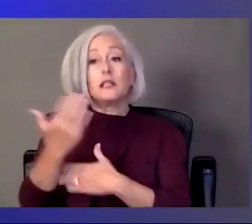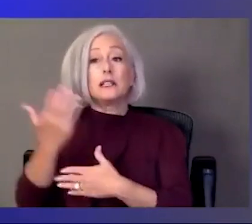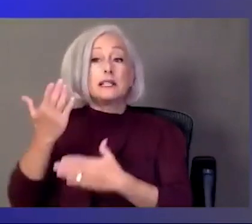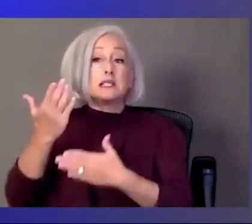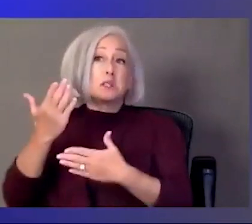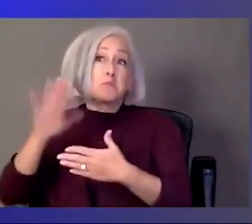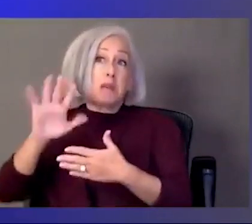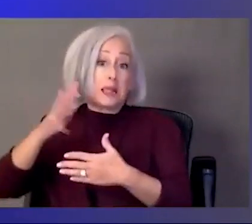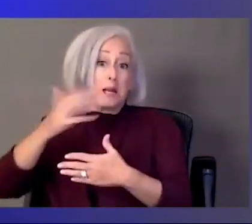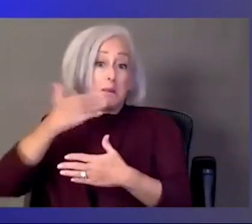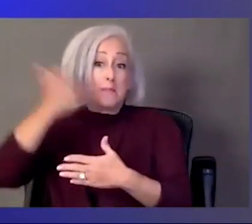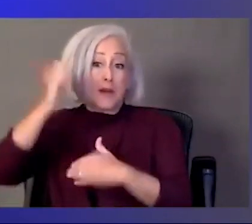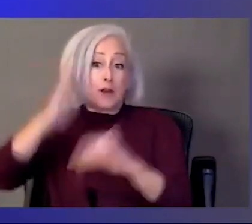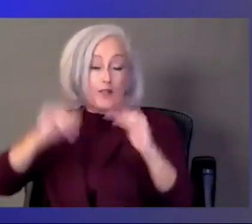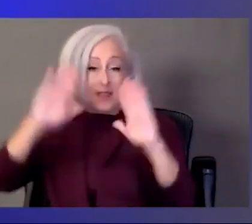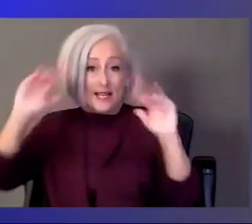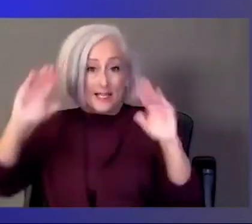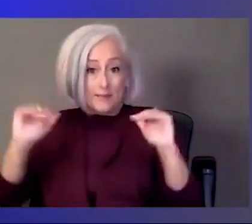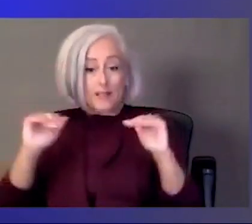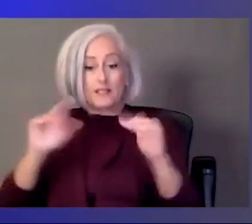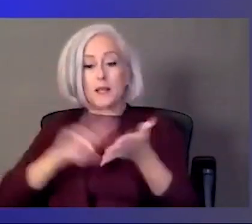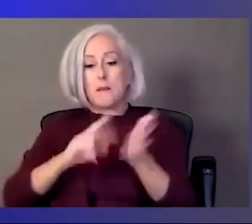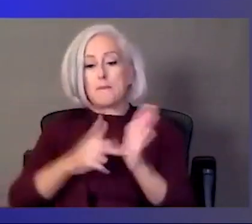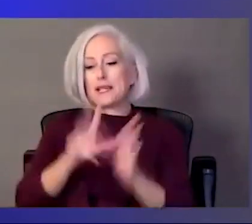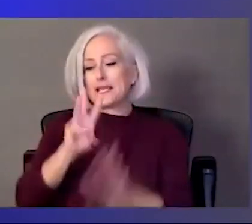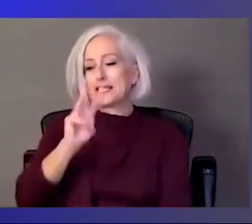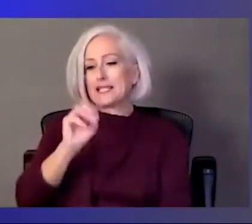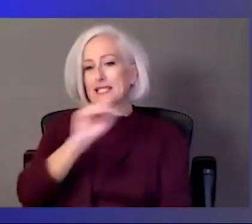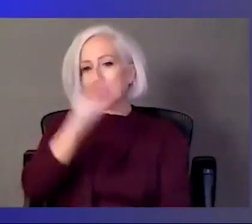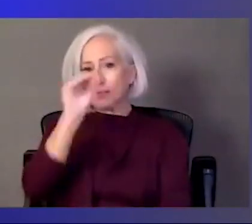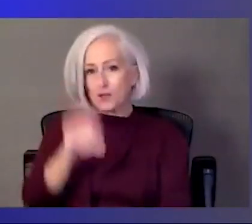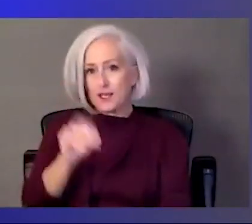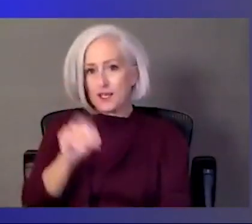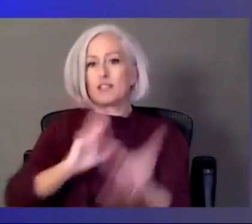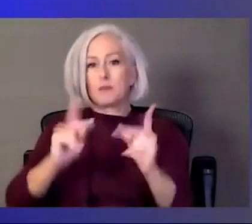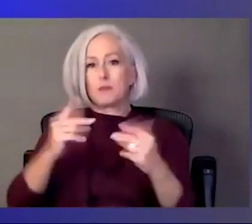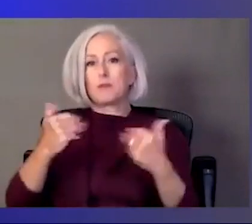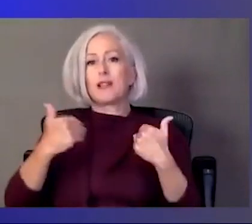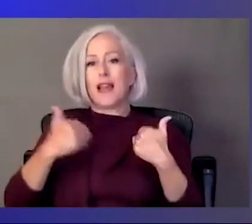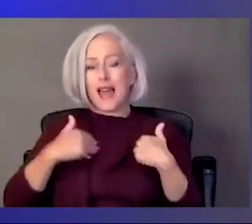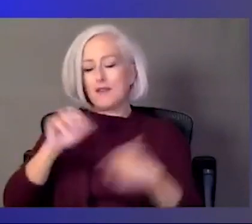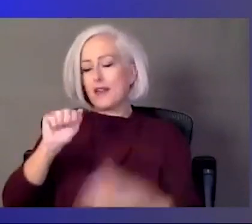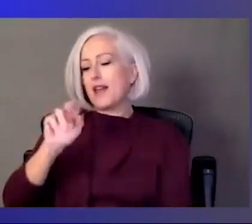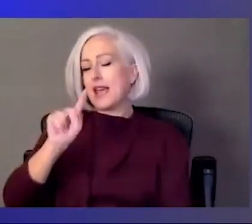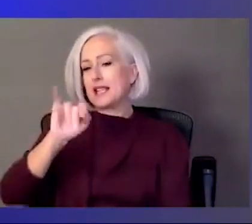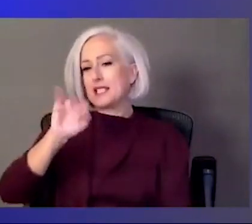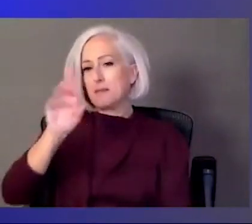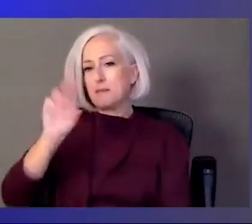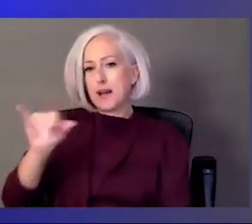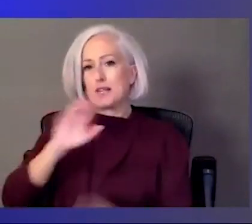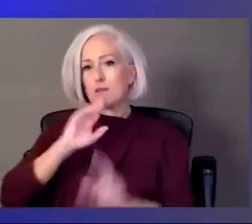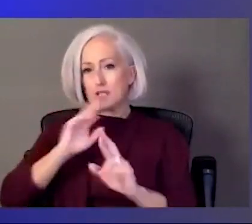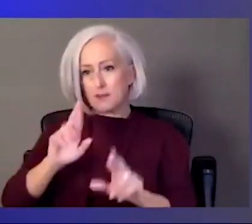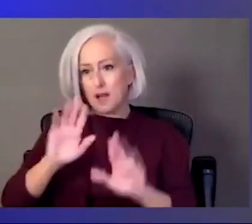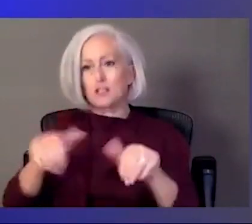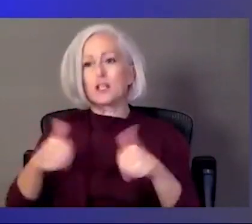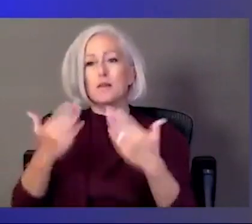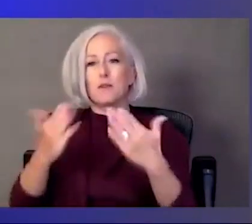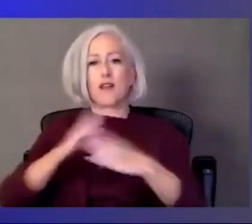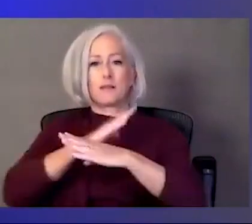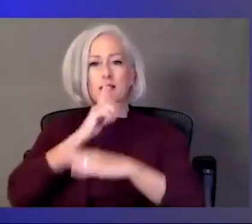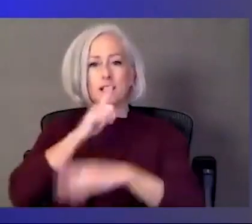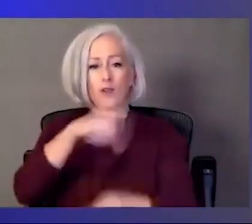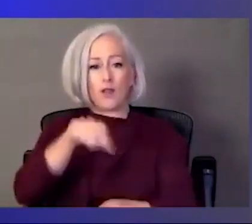many as 60% of our patients are having antibody responses and offering protection to them, but still that leaves 40% who are